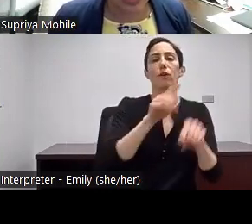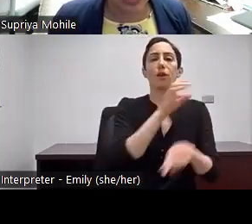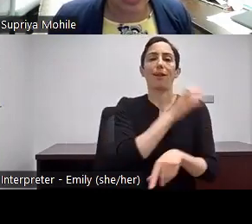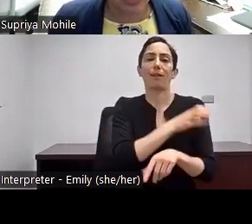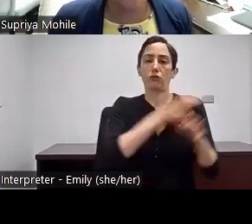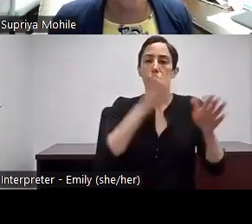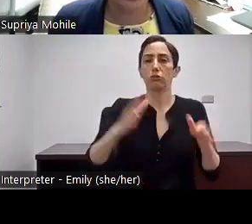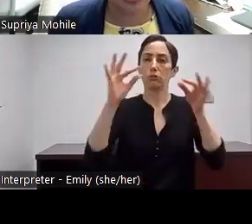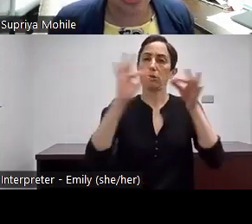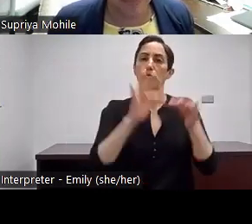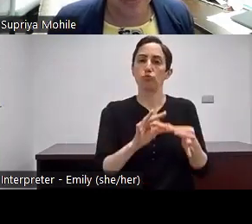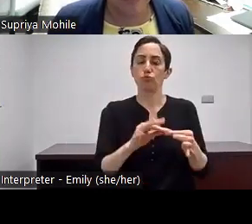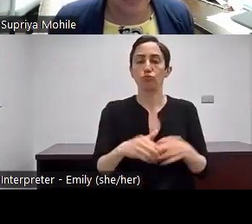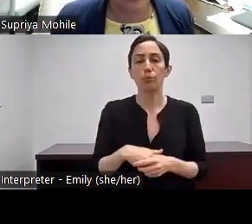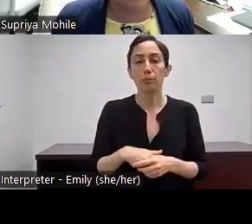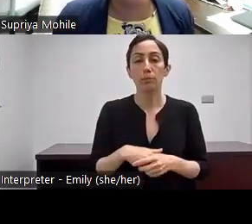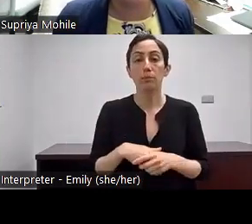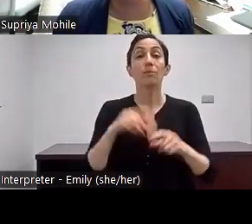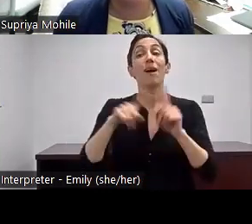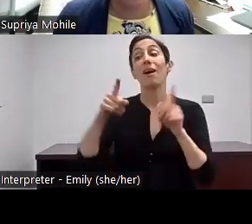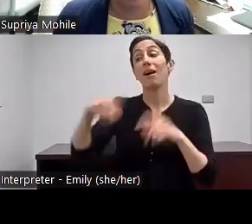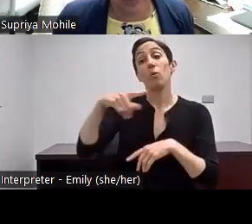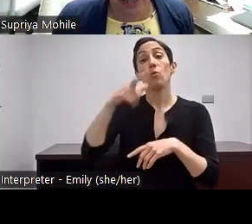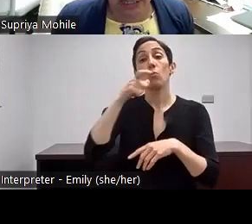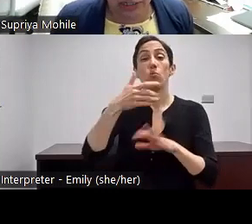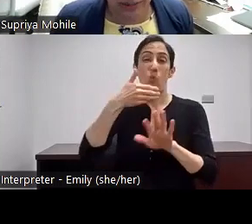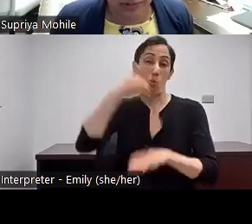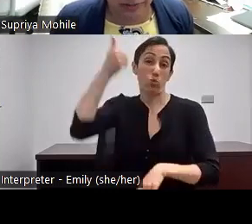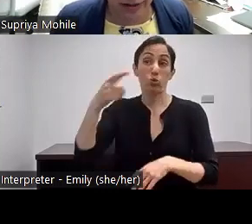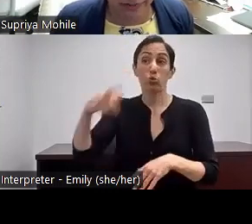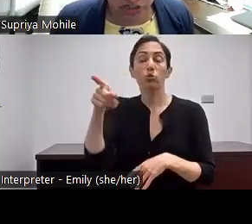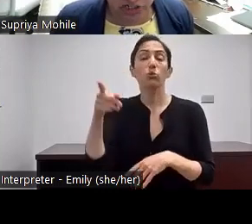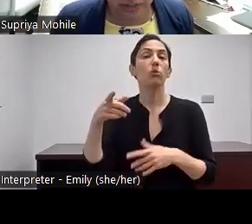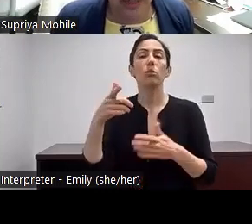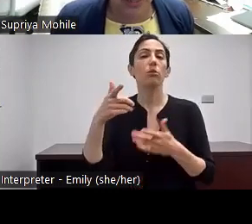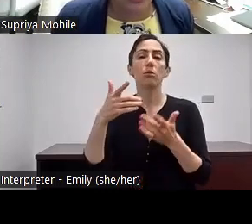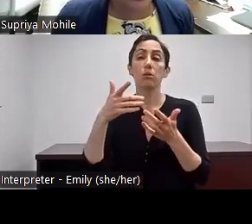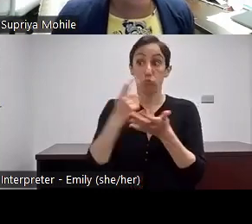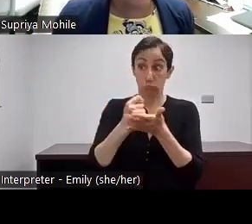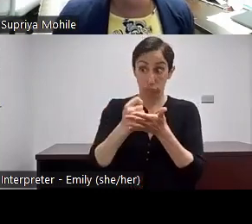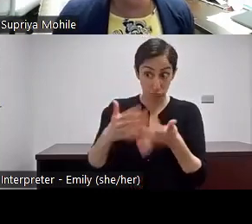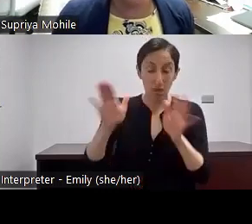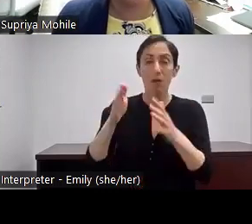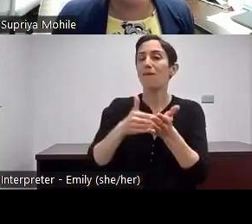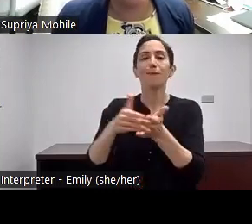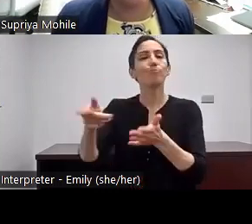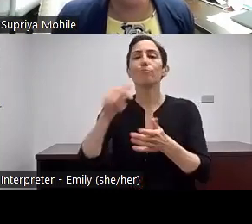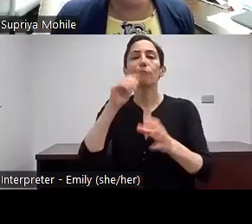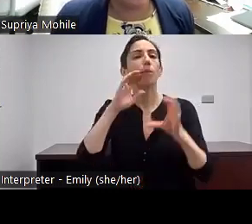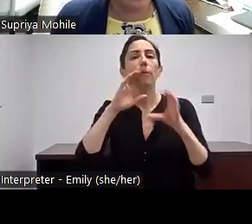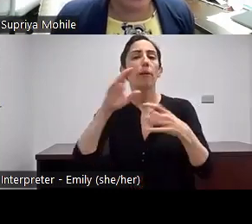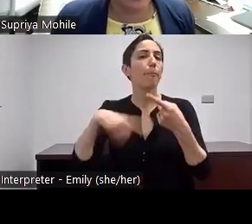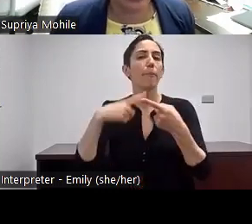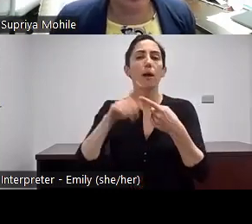who are finishing treatment, many of them don't have communication about survivorship. This is a study that actually talked